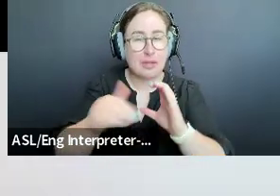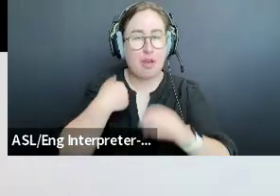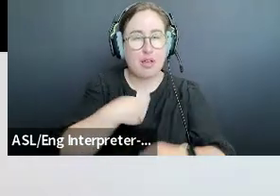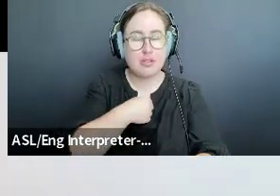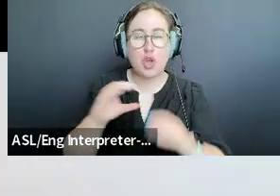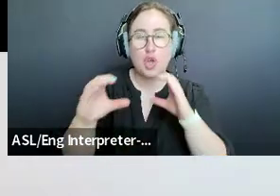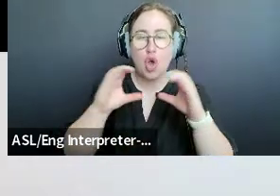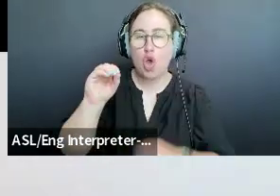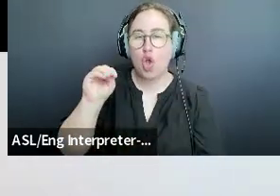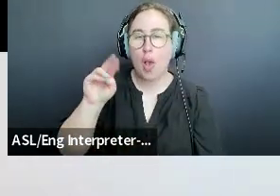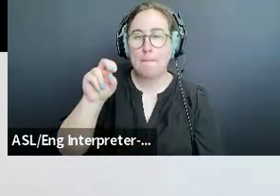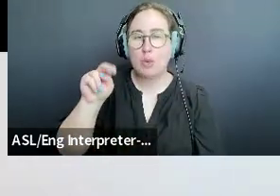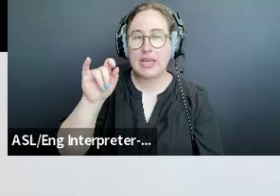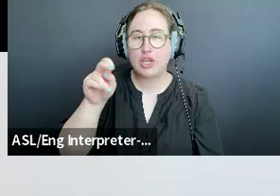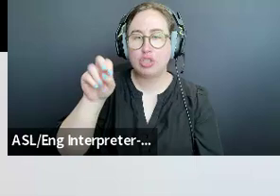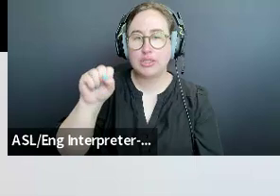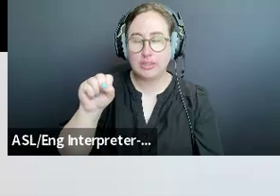at